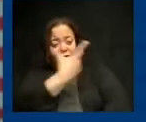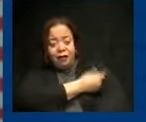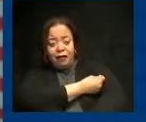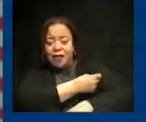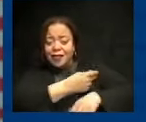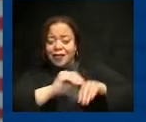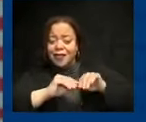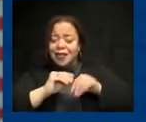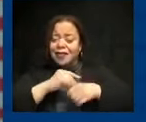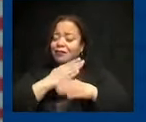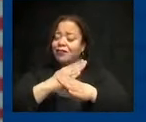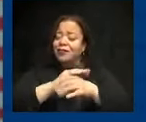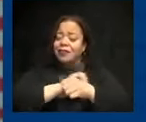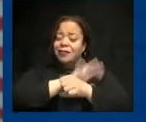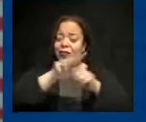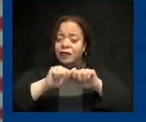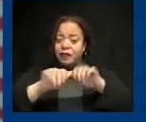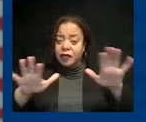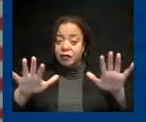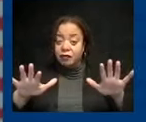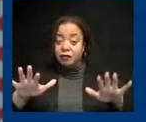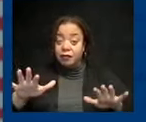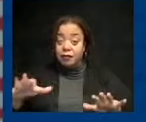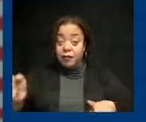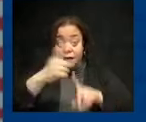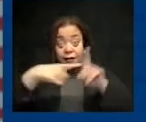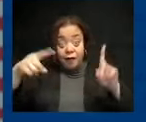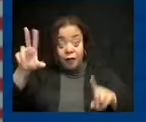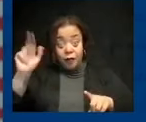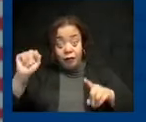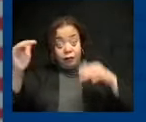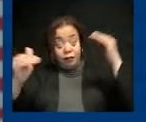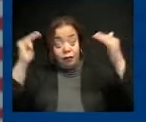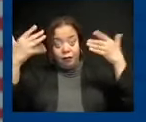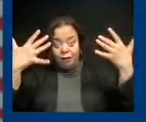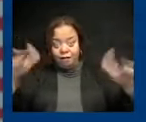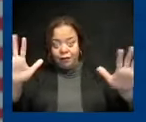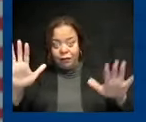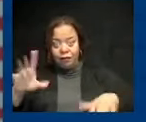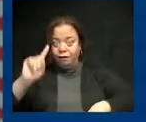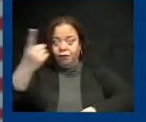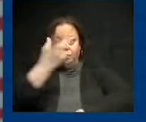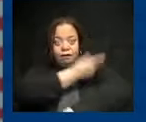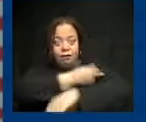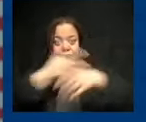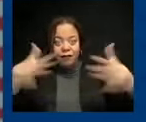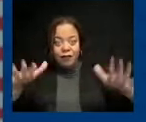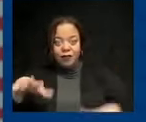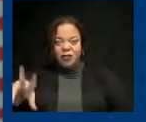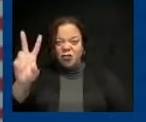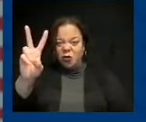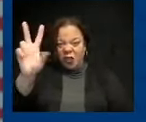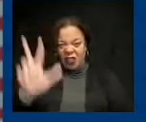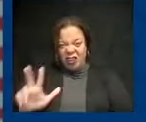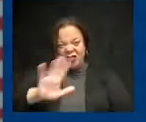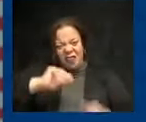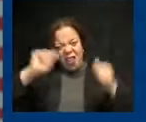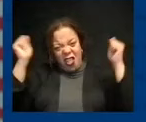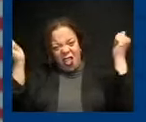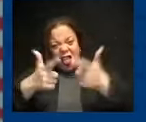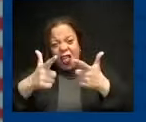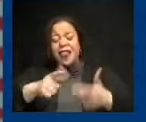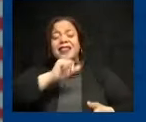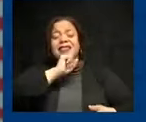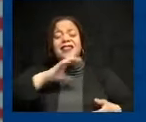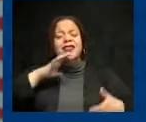gotten one shot, and 2/3 of all seniors are fully vaccinated against COVID-19. Honk